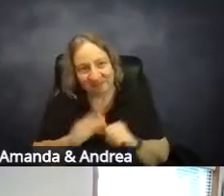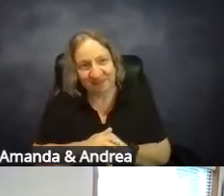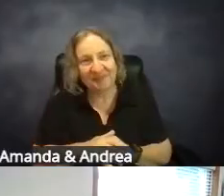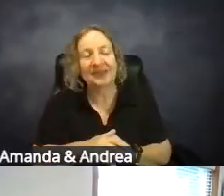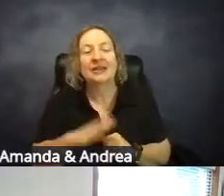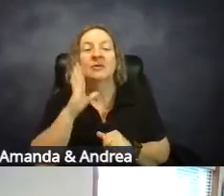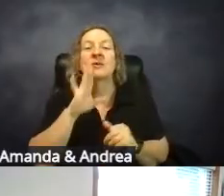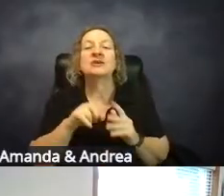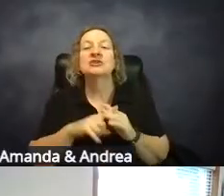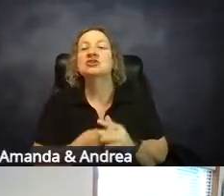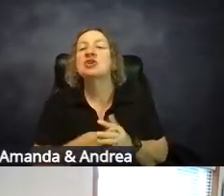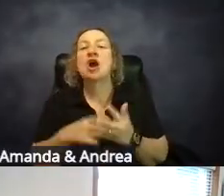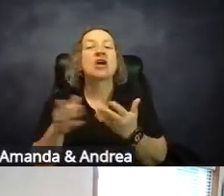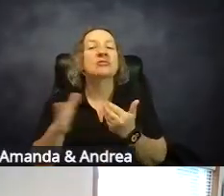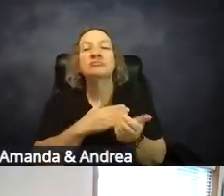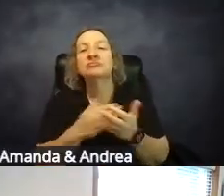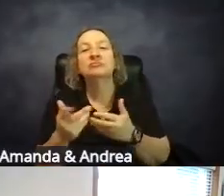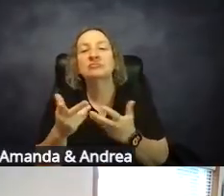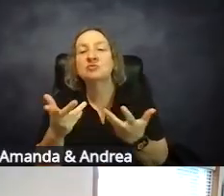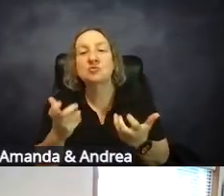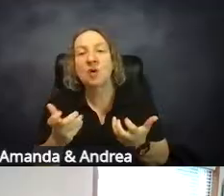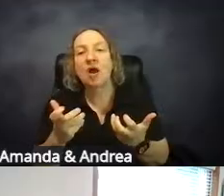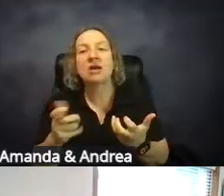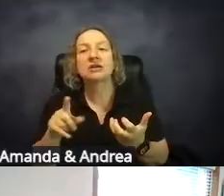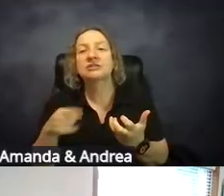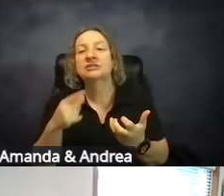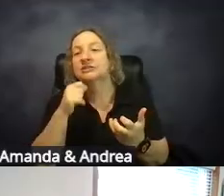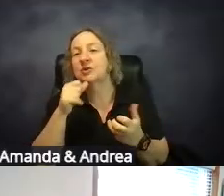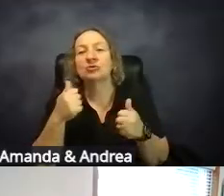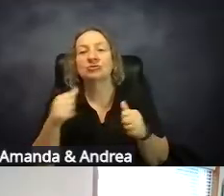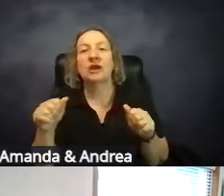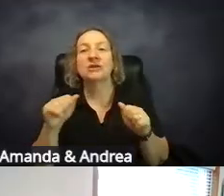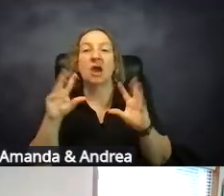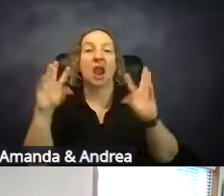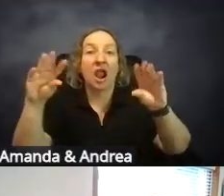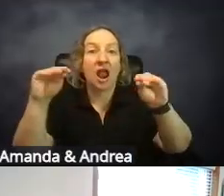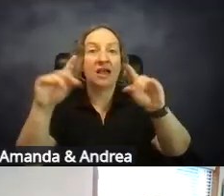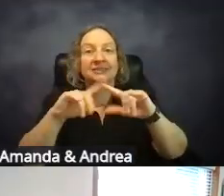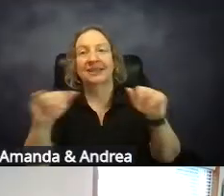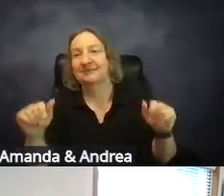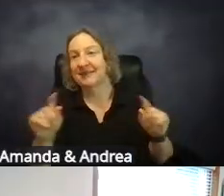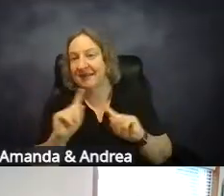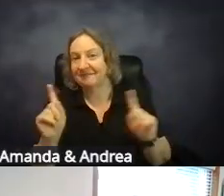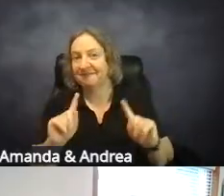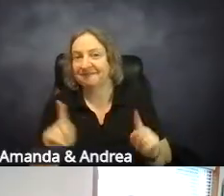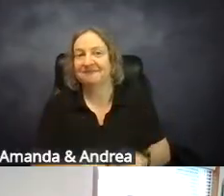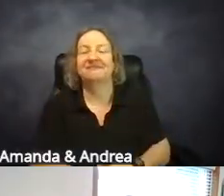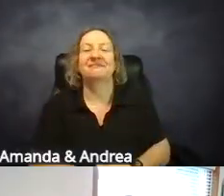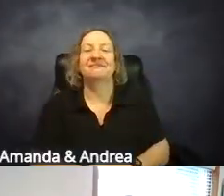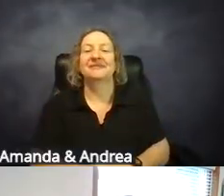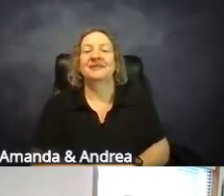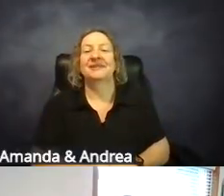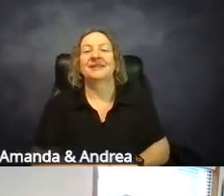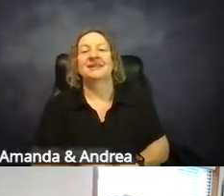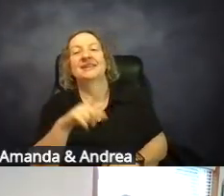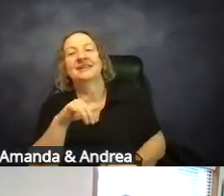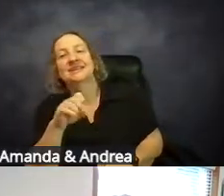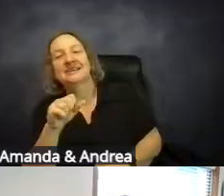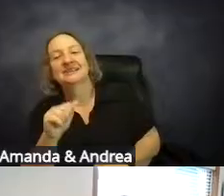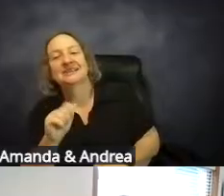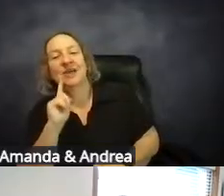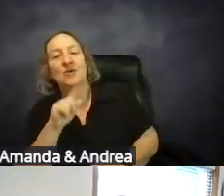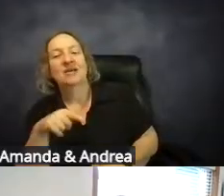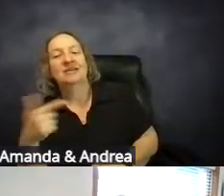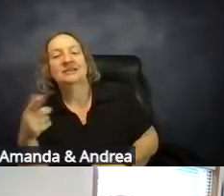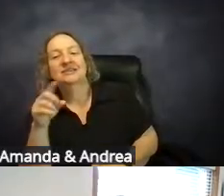in any way that you would like. Just don't try to do it all at once. I think I'm going to pass it over to Dr.